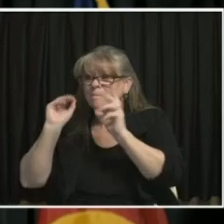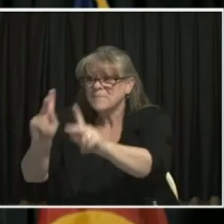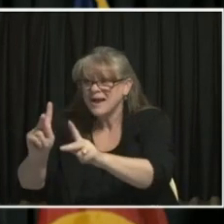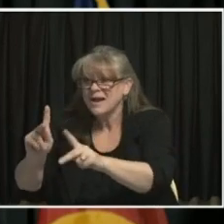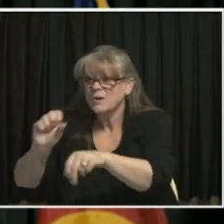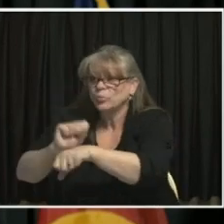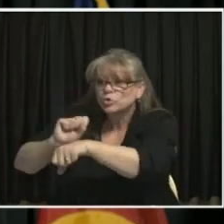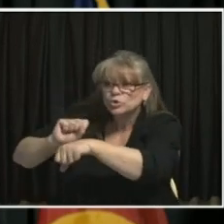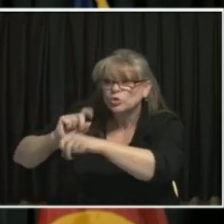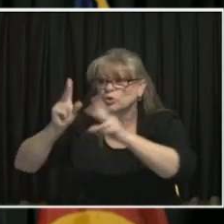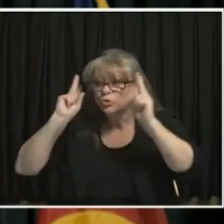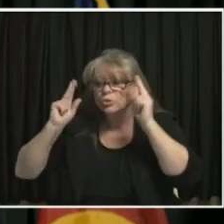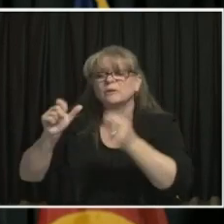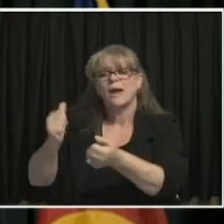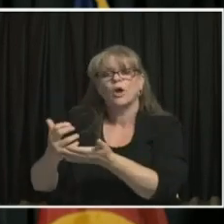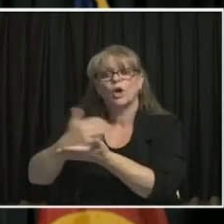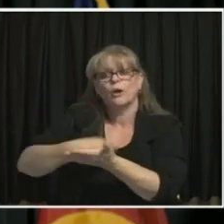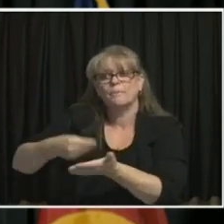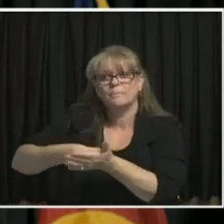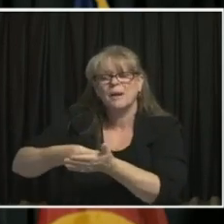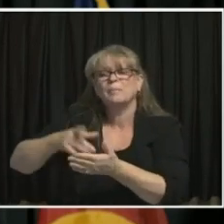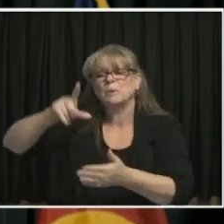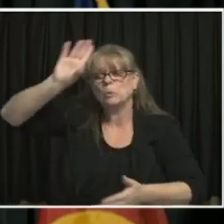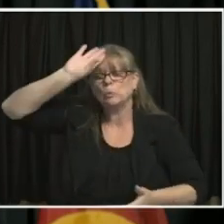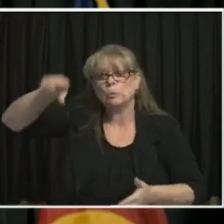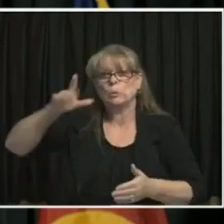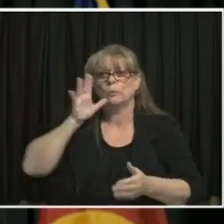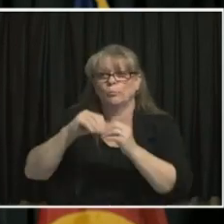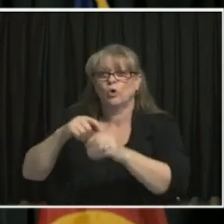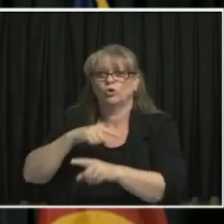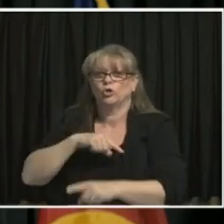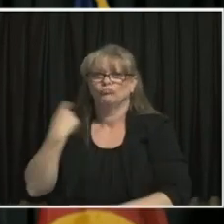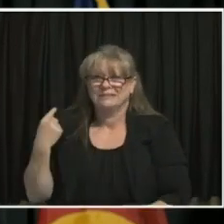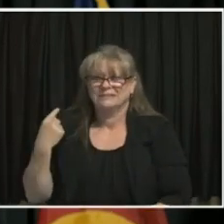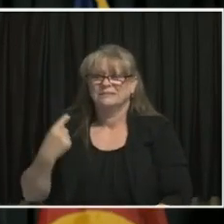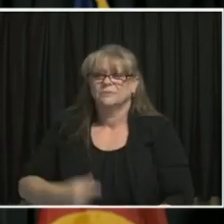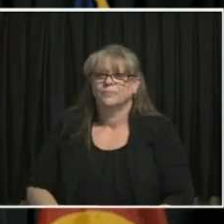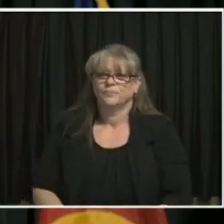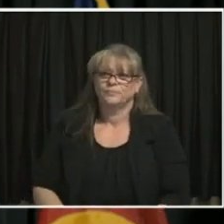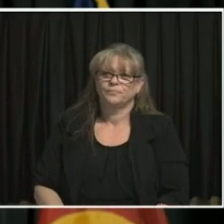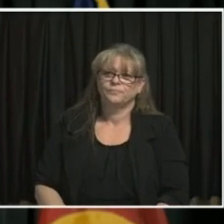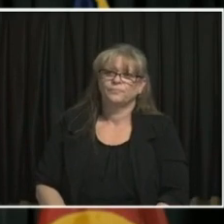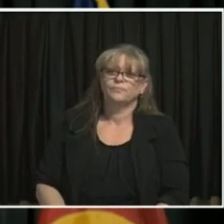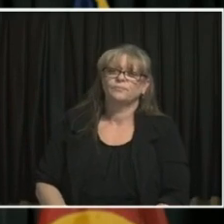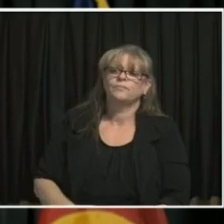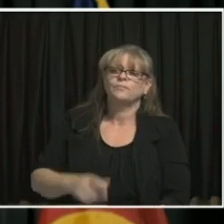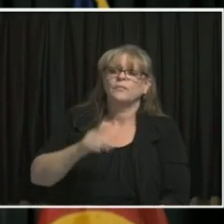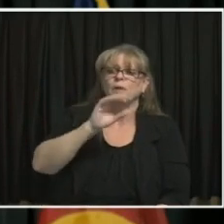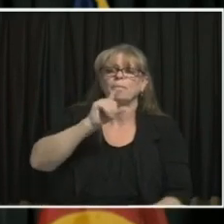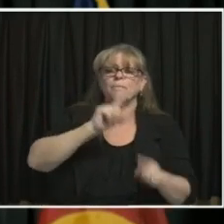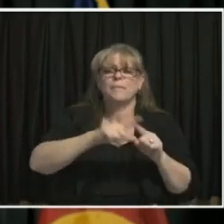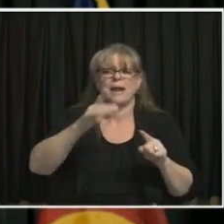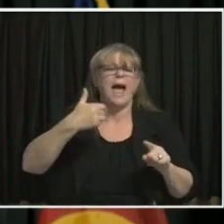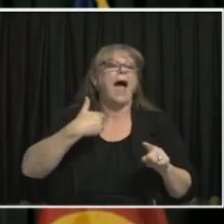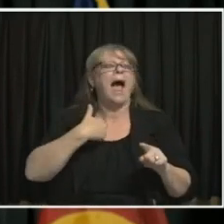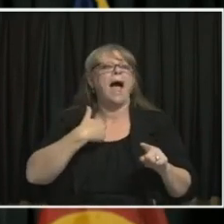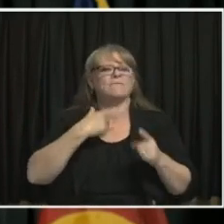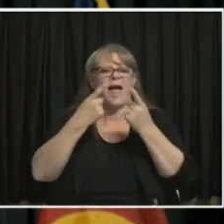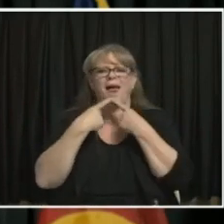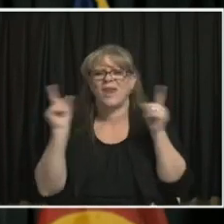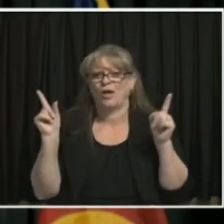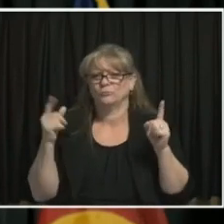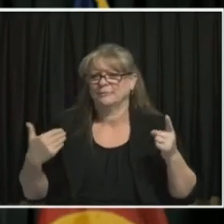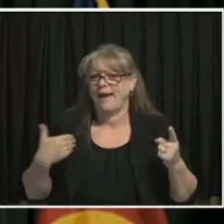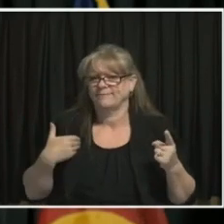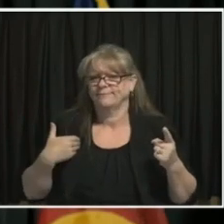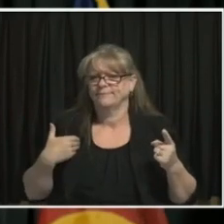choose wearing the mask and being as safe as possible. I have a few additional announcements before we get to questions. On Thursday, a group of